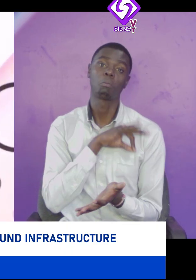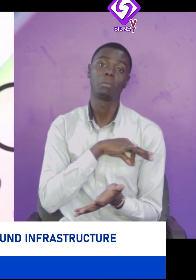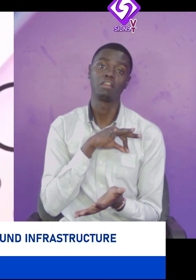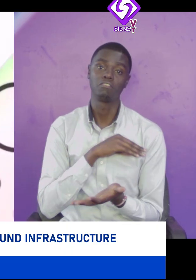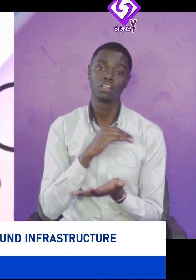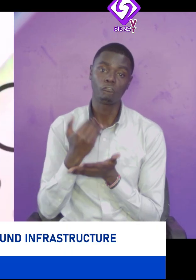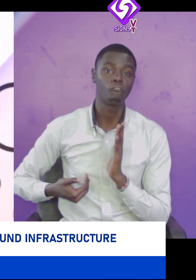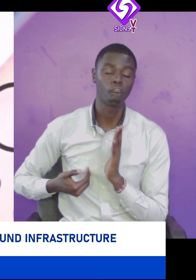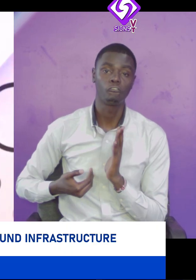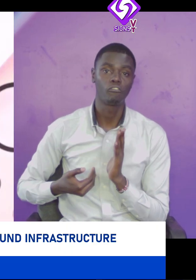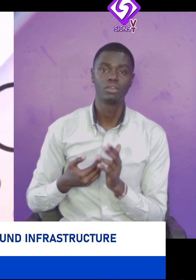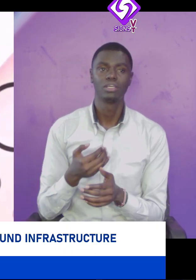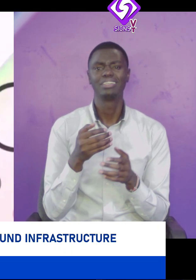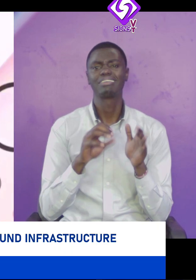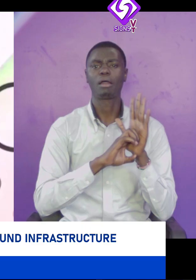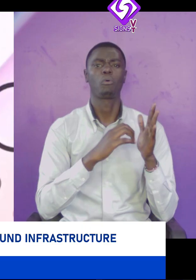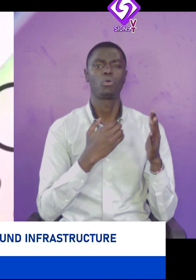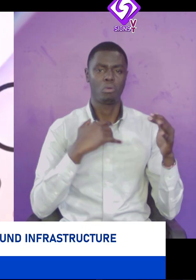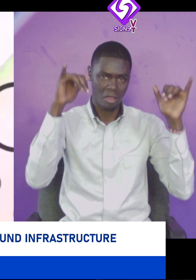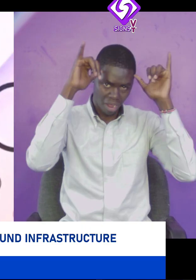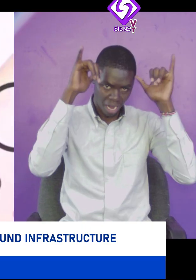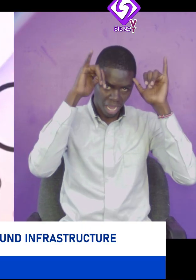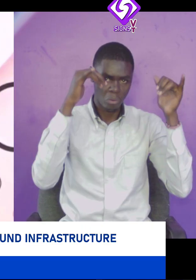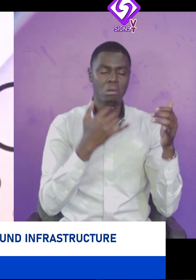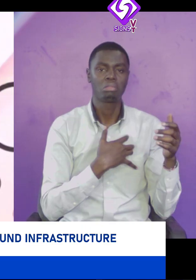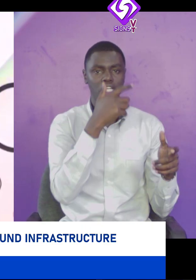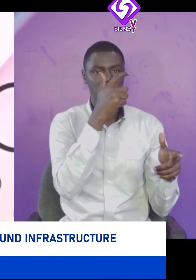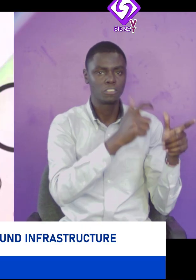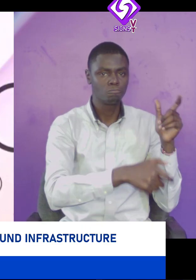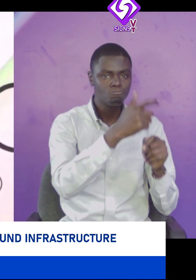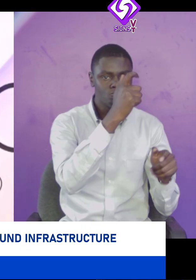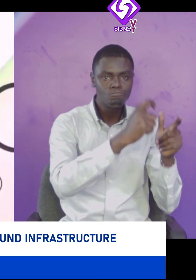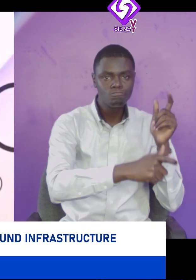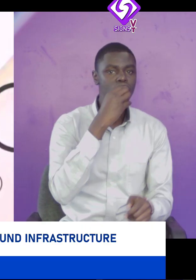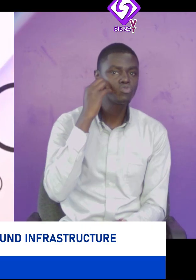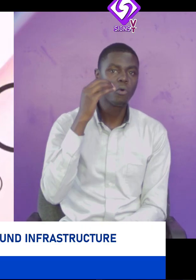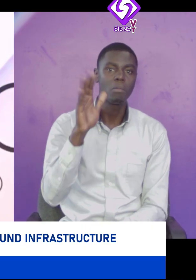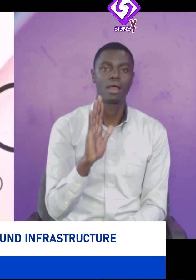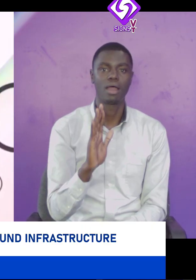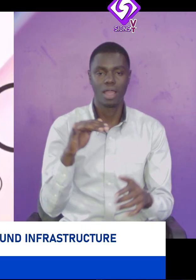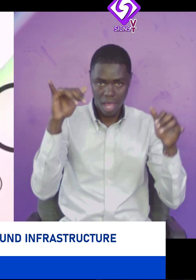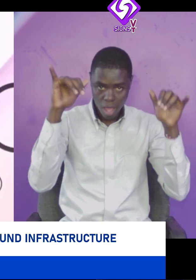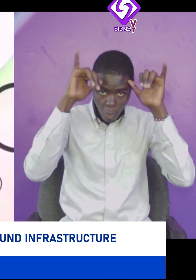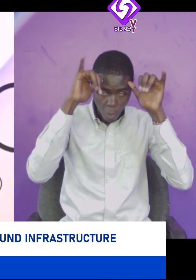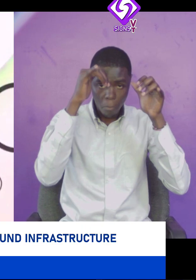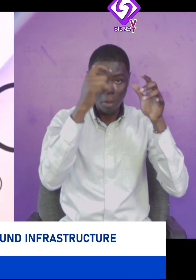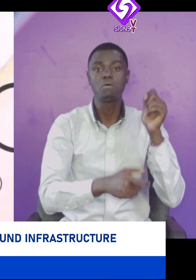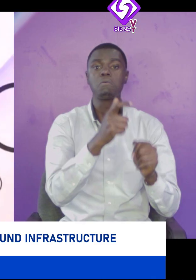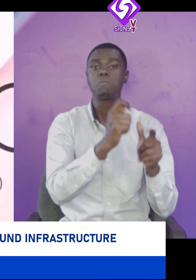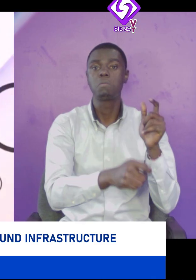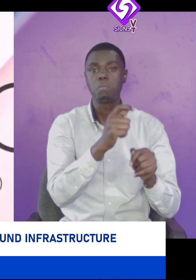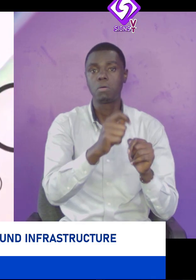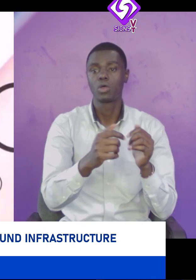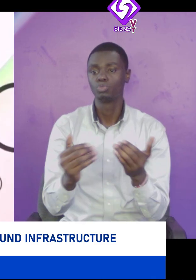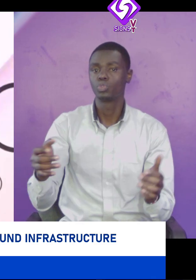like you have a cow that is high yielder in your home. Hiyo ng'ombe ndio inatoa maziwa, watoto